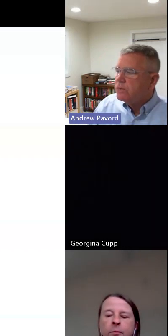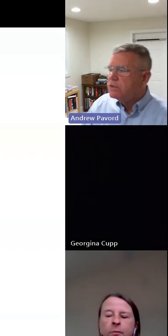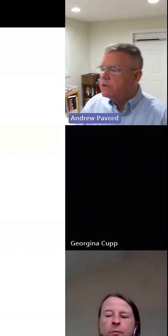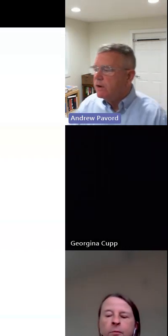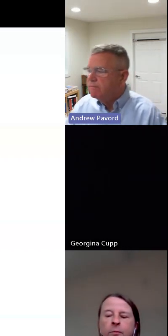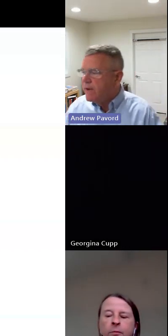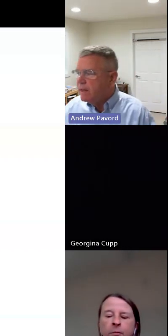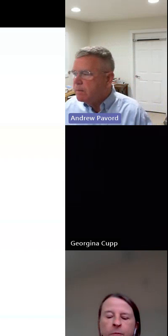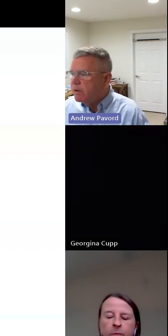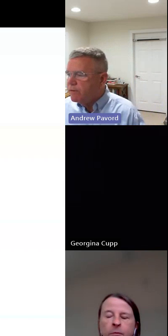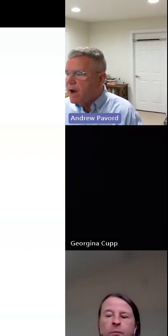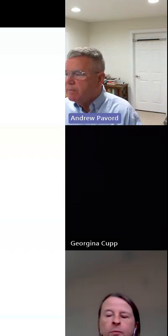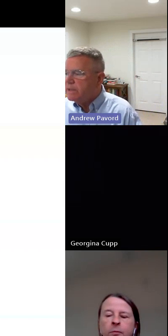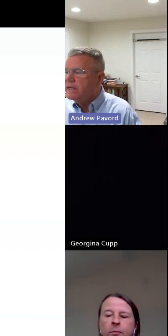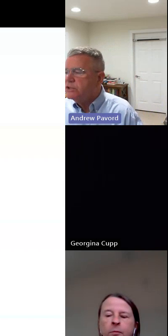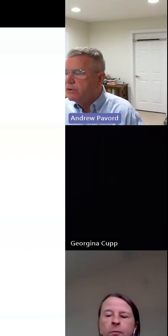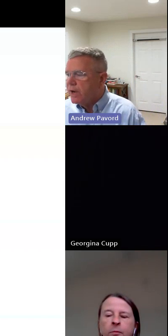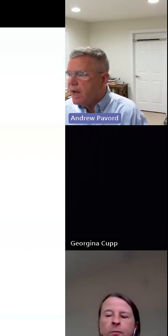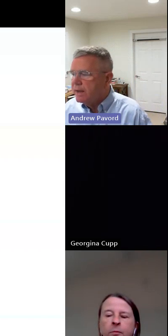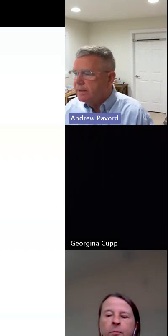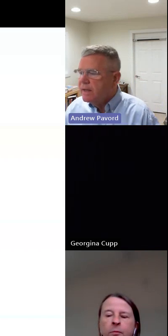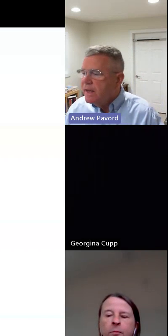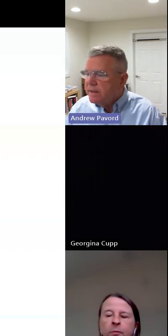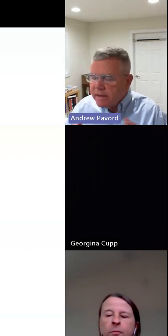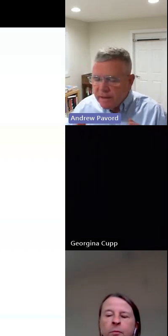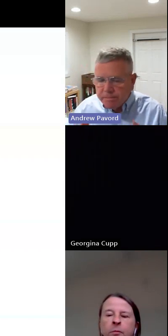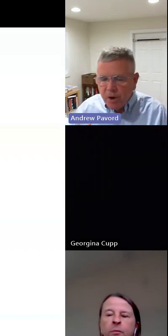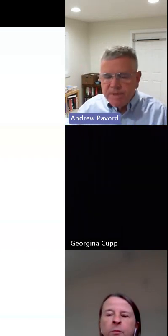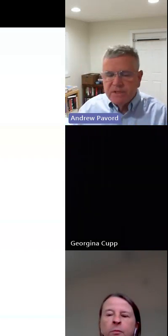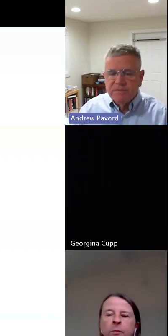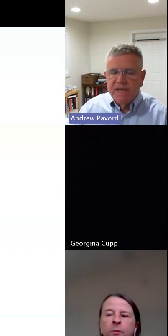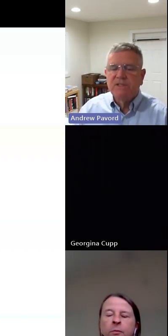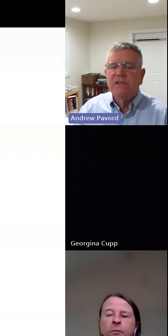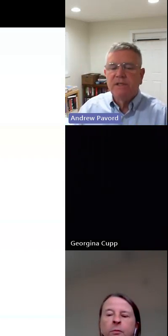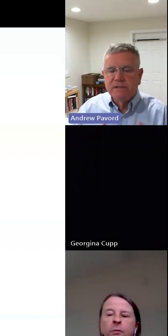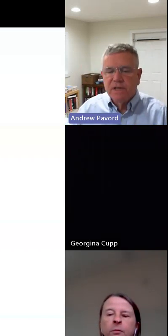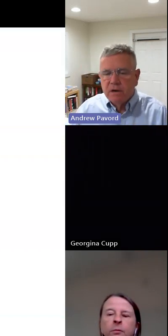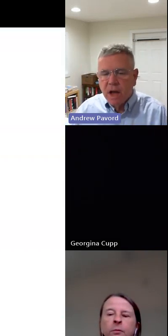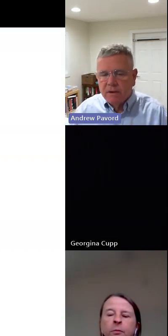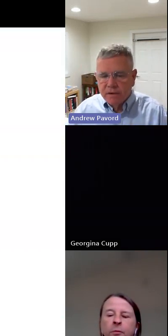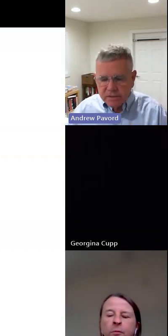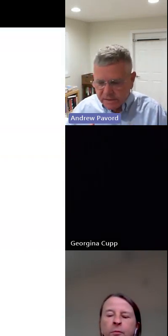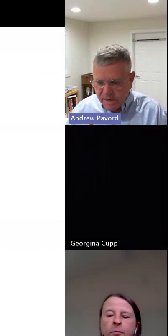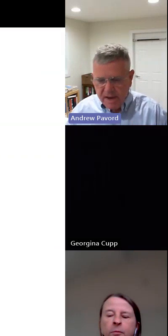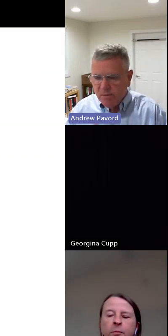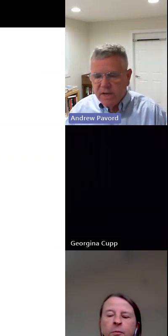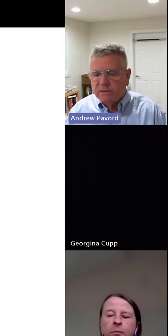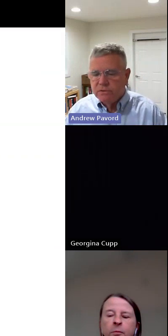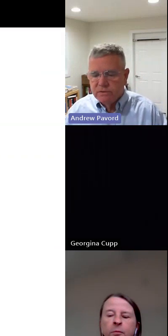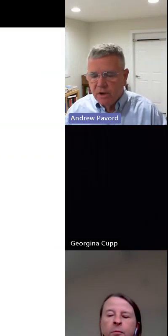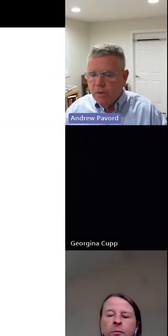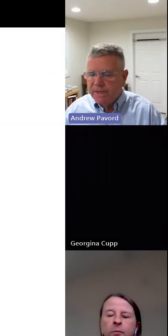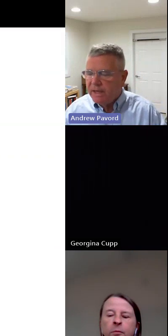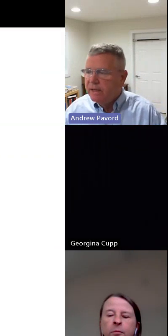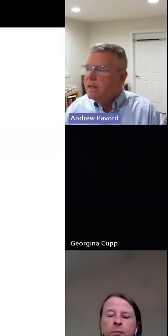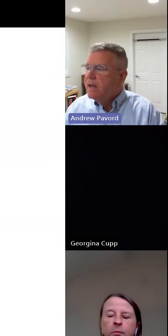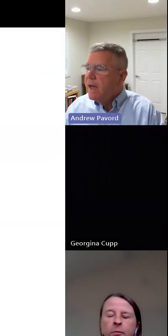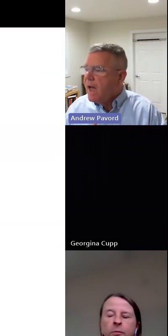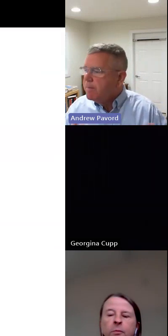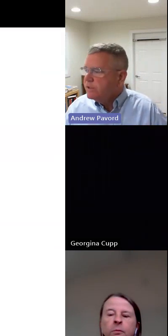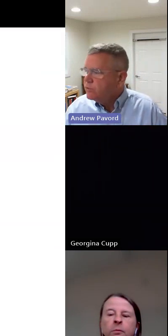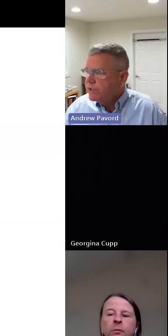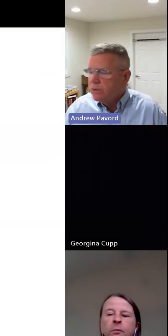budgetary resources are available for obligation or not. And the purpose is basically to tell Congress and anyone else who's